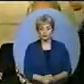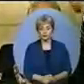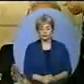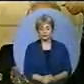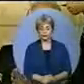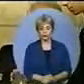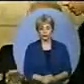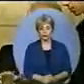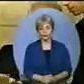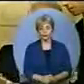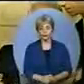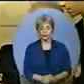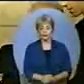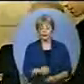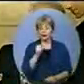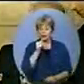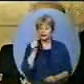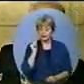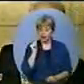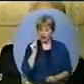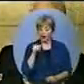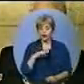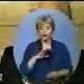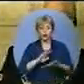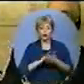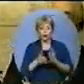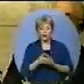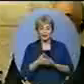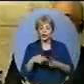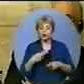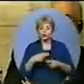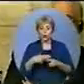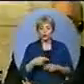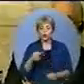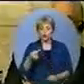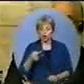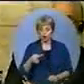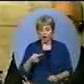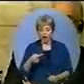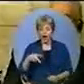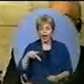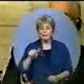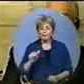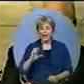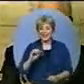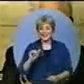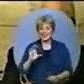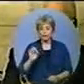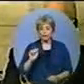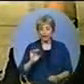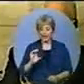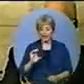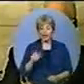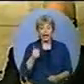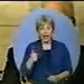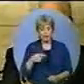for Toronto Danforth. Georgia Pacific announced that it had taken control and that the government had approved its control